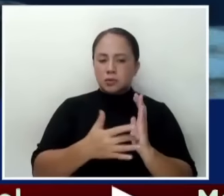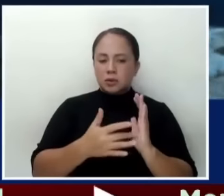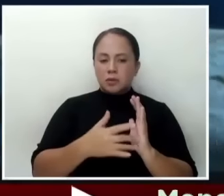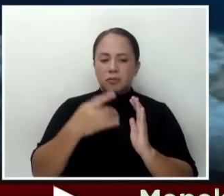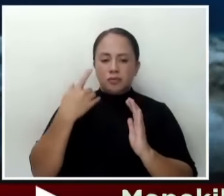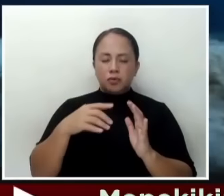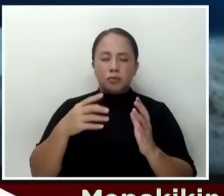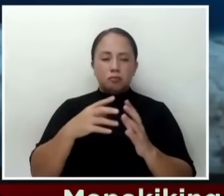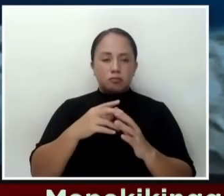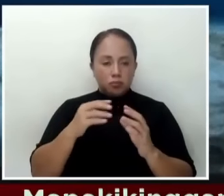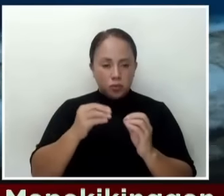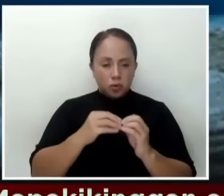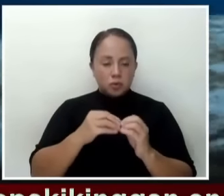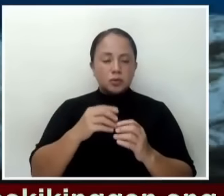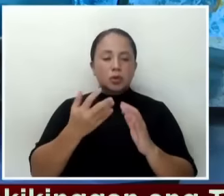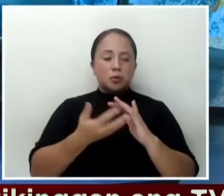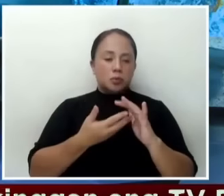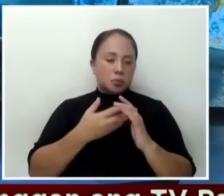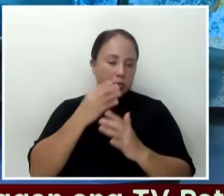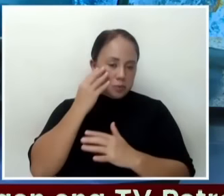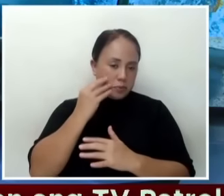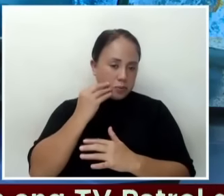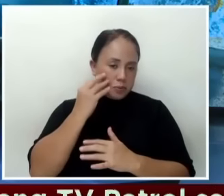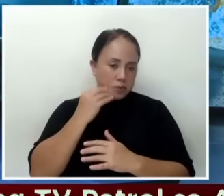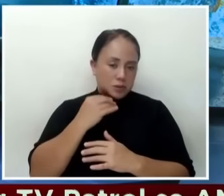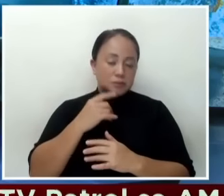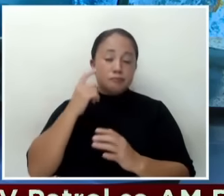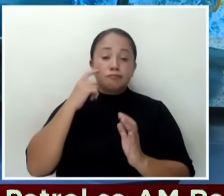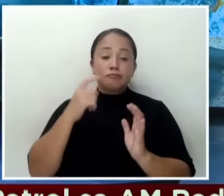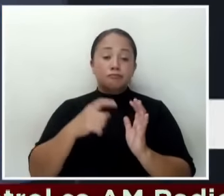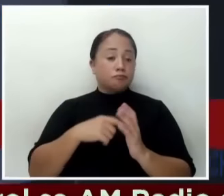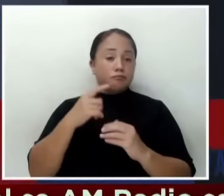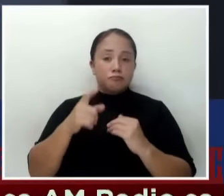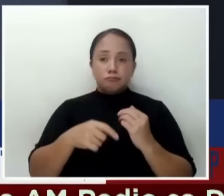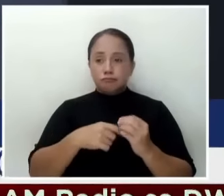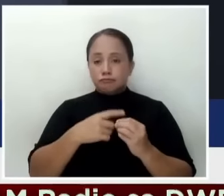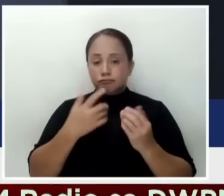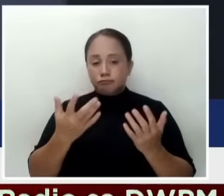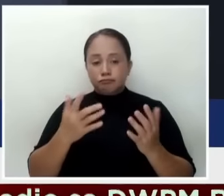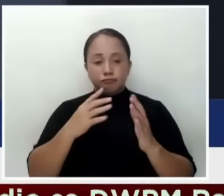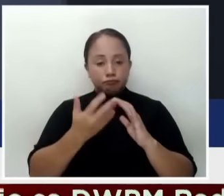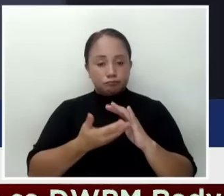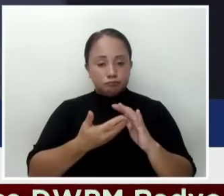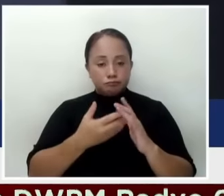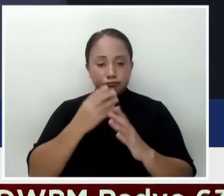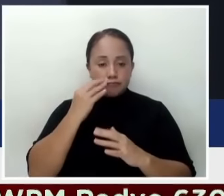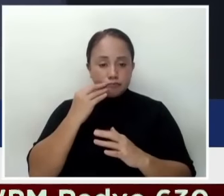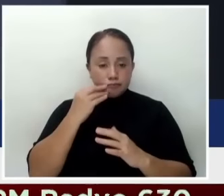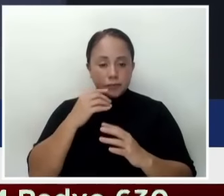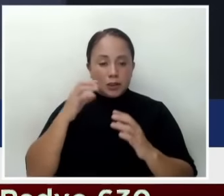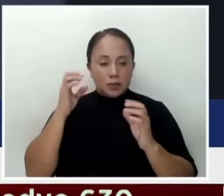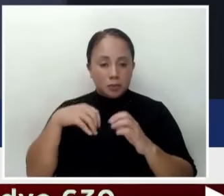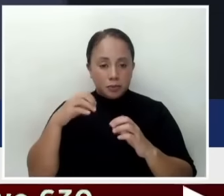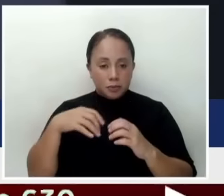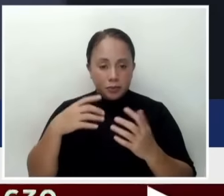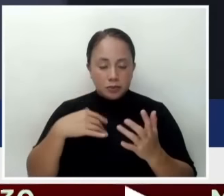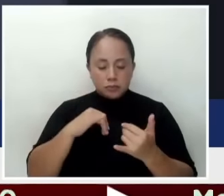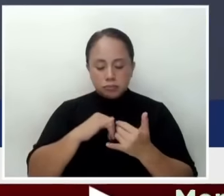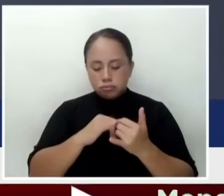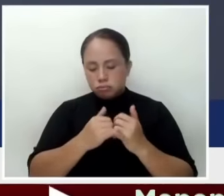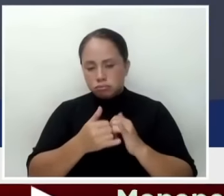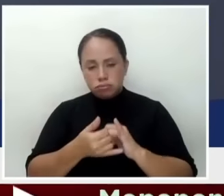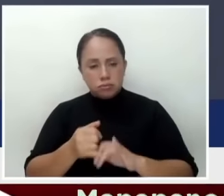mas magandang customer experience. Technology is evolving so quickly. Our customers' experiences and expectations are evolving so quickly